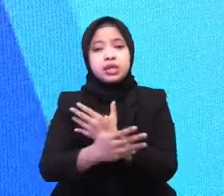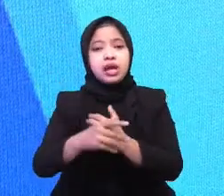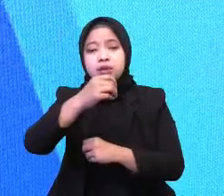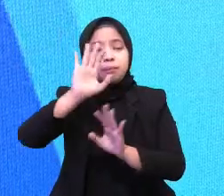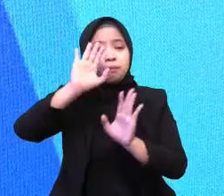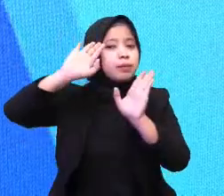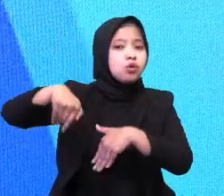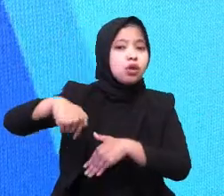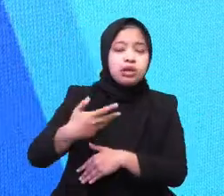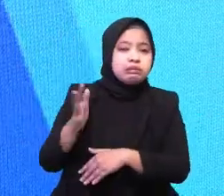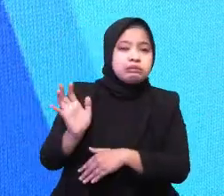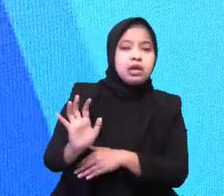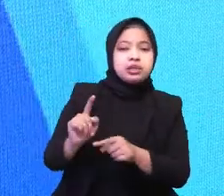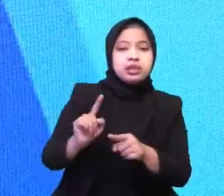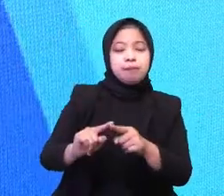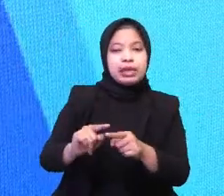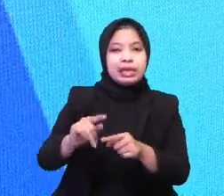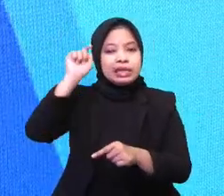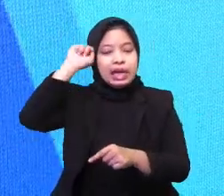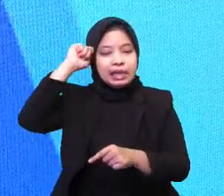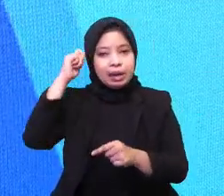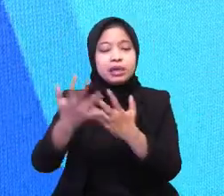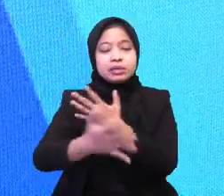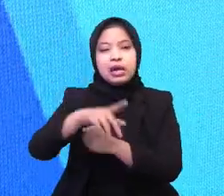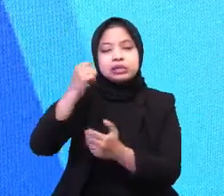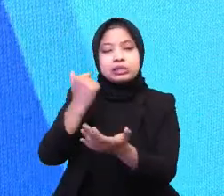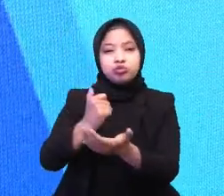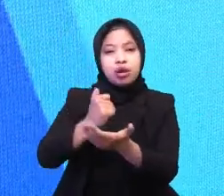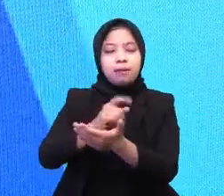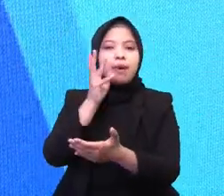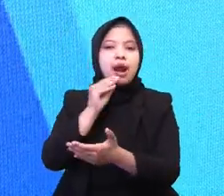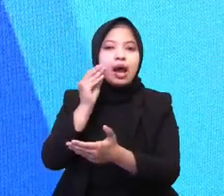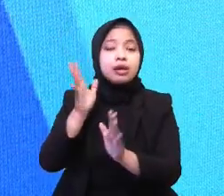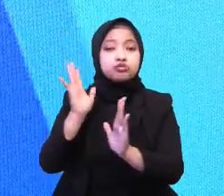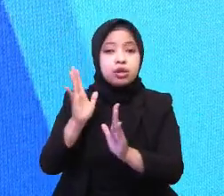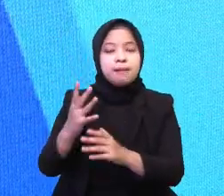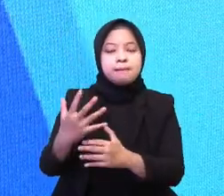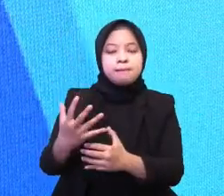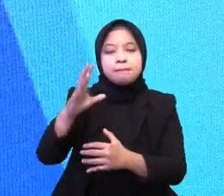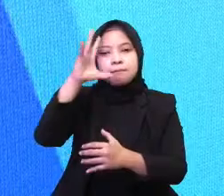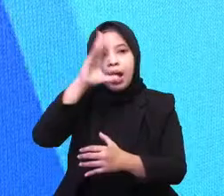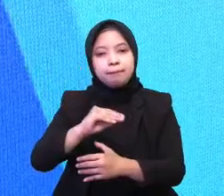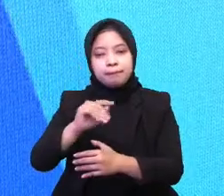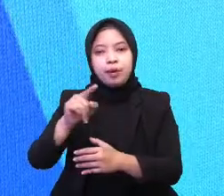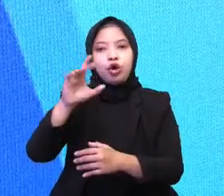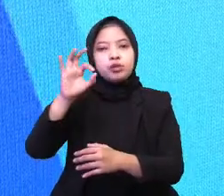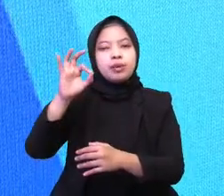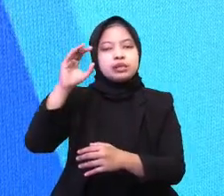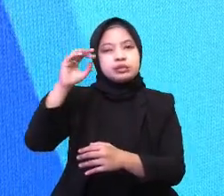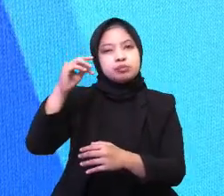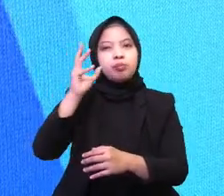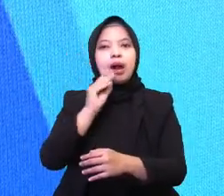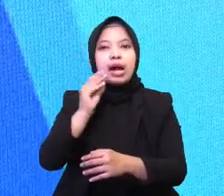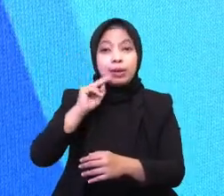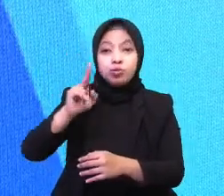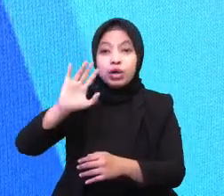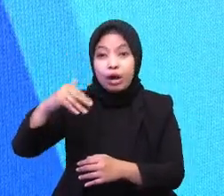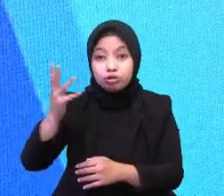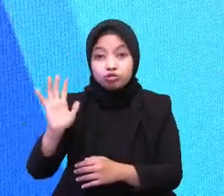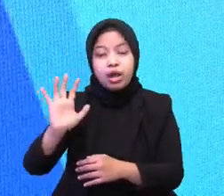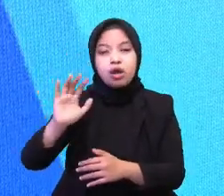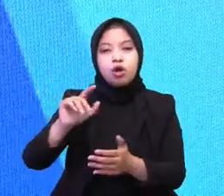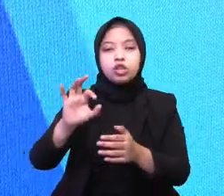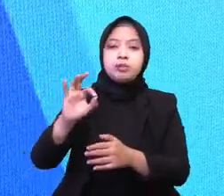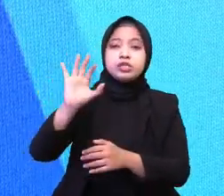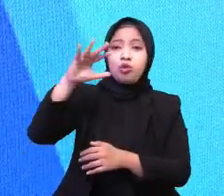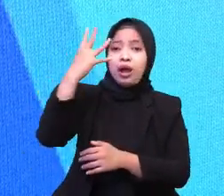And for these reasons, the government is optimistic that we can hold a COVID-19 safe mudik